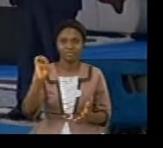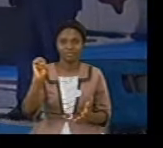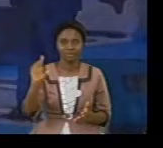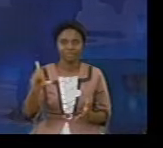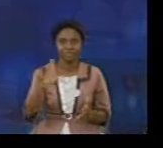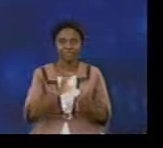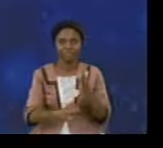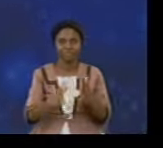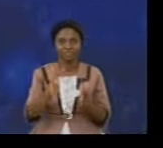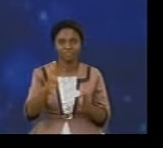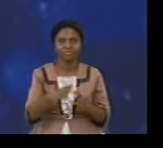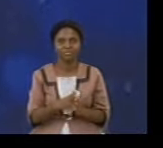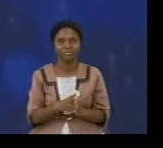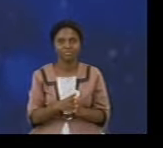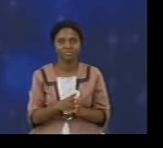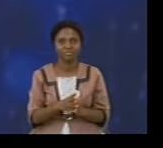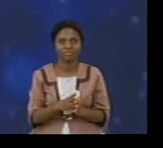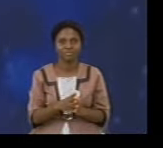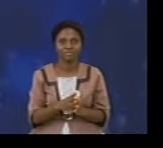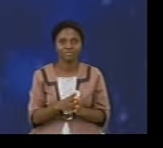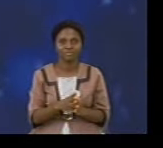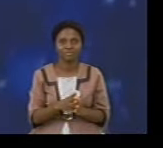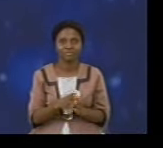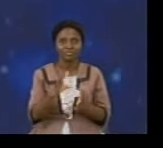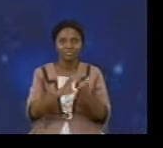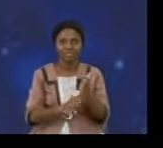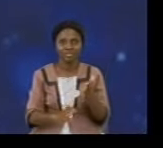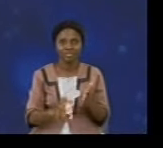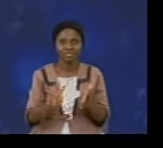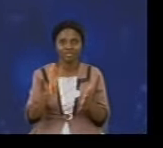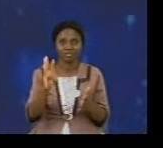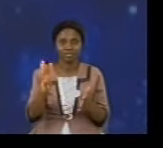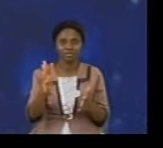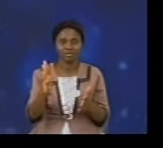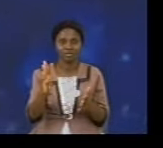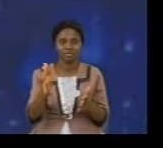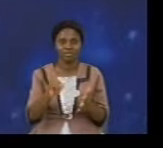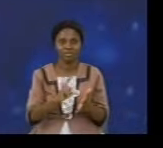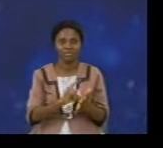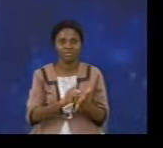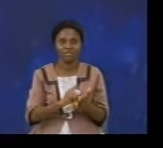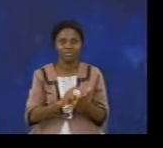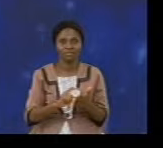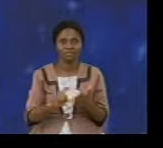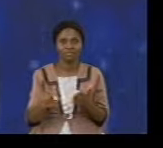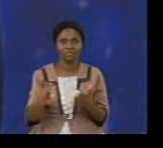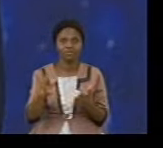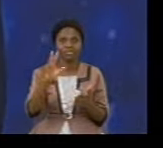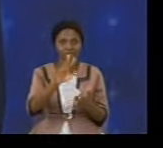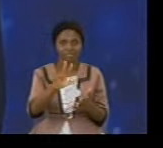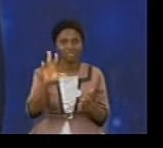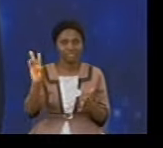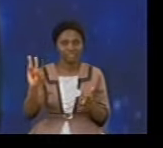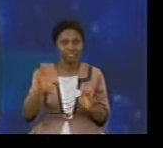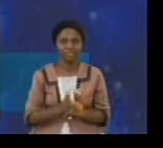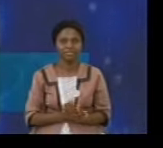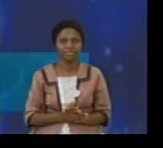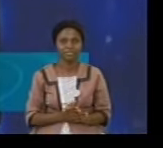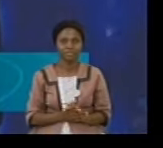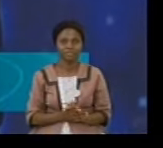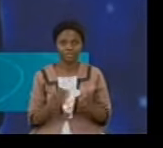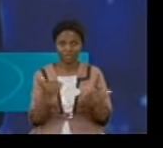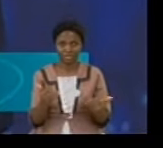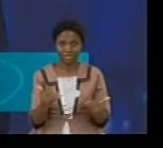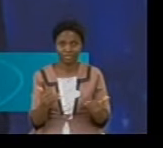verse 37. Daniel chapter 4, verse 37.